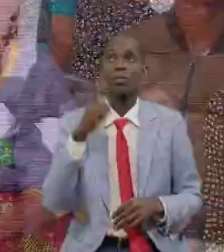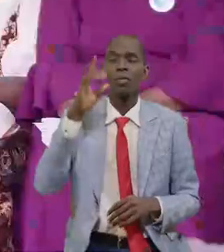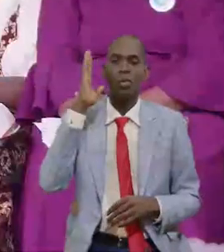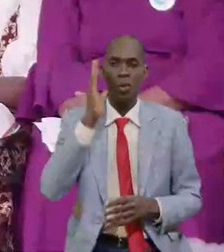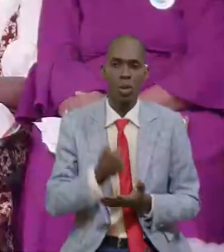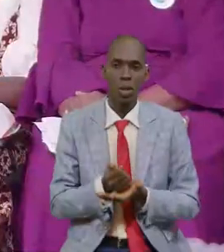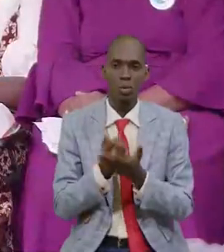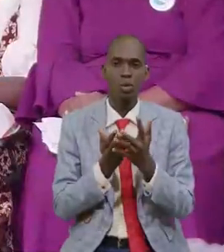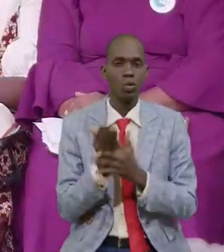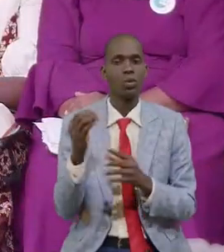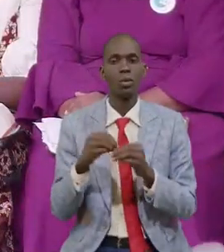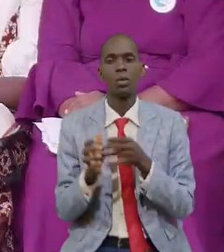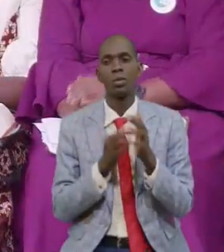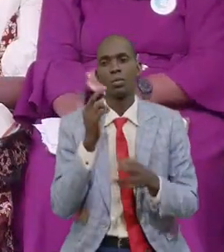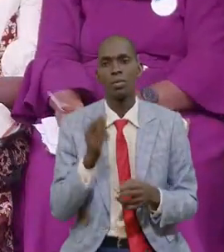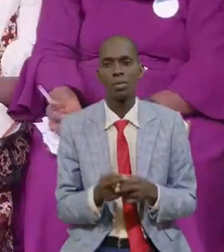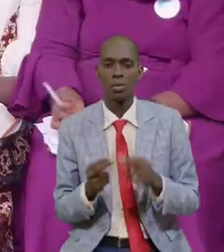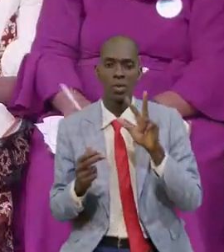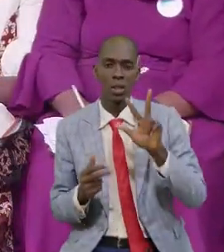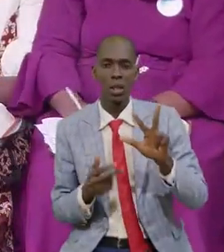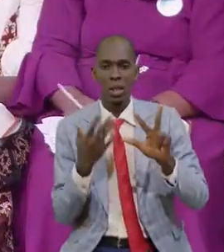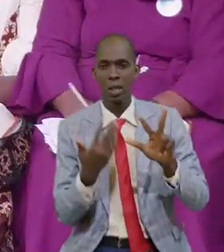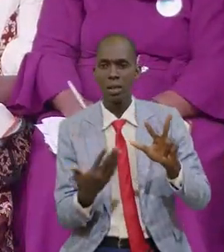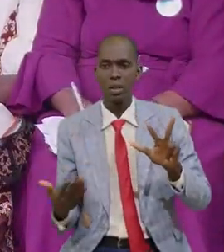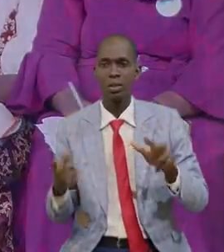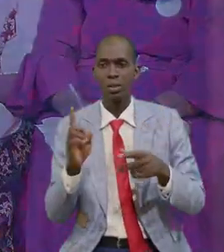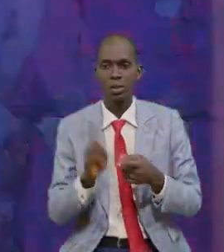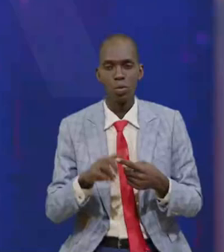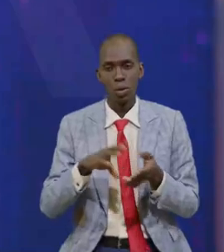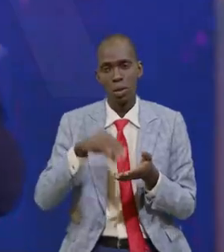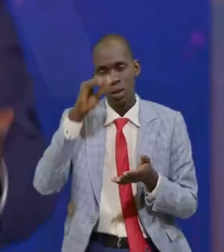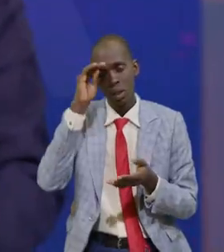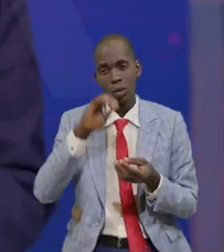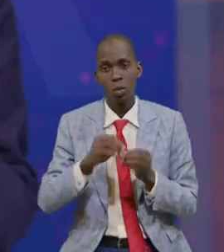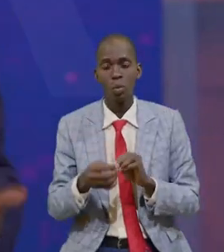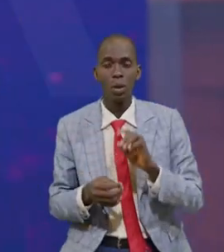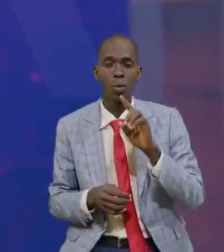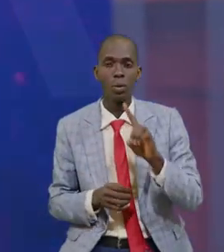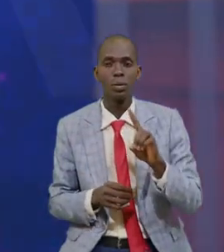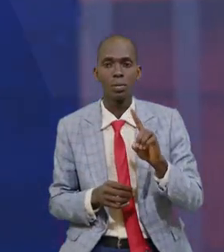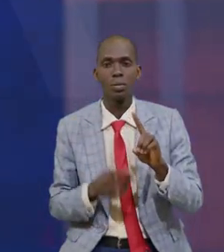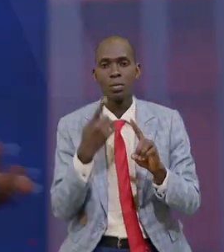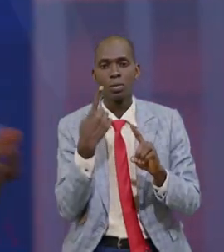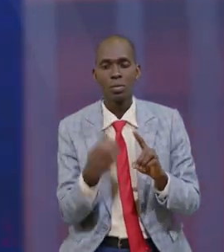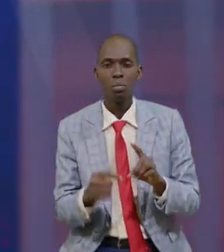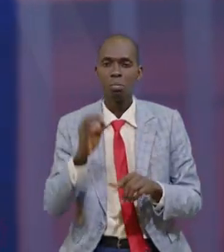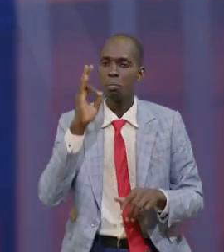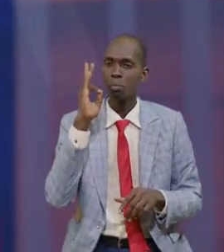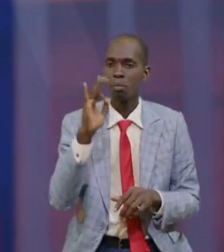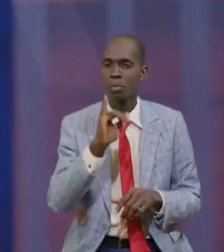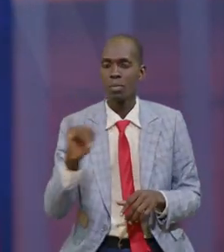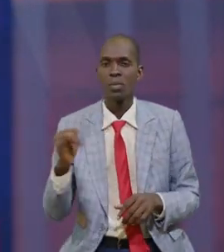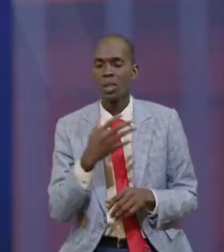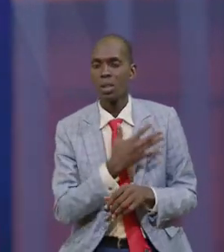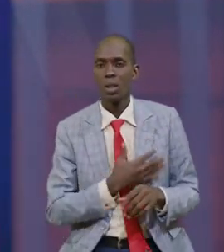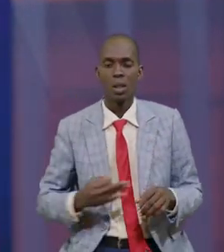through. There are three things we're going to look at. Number one, we're looking at the preaching and profession of